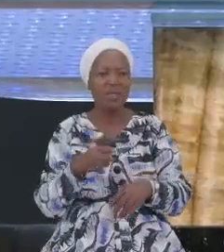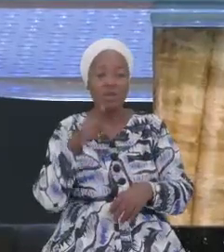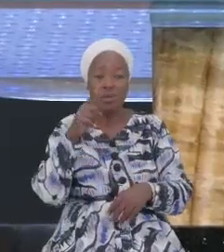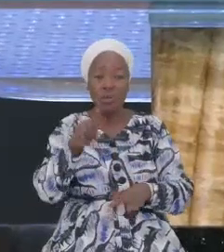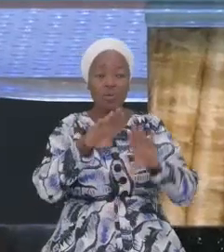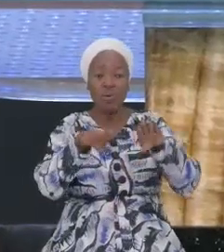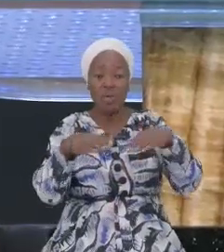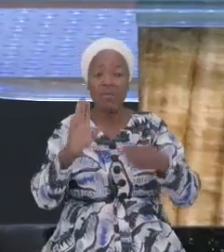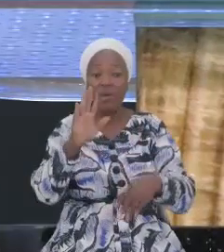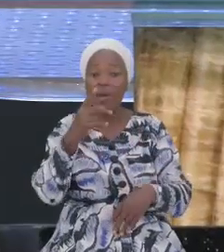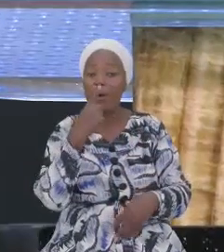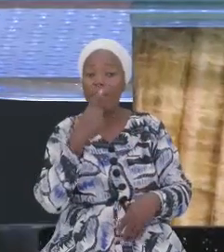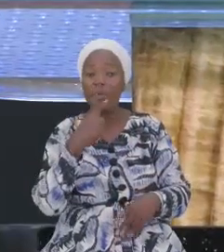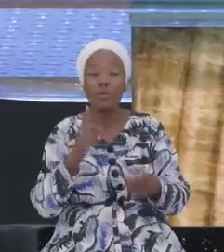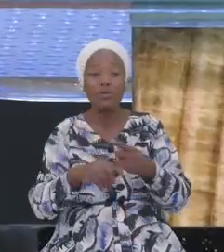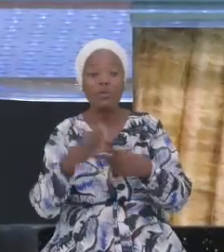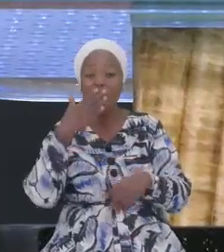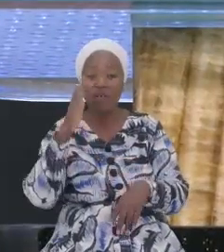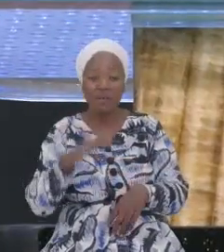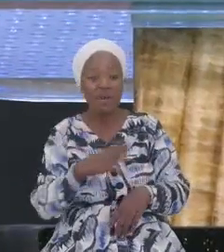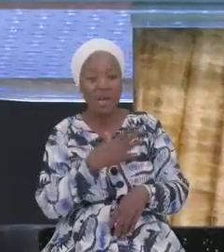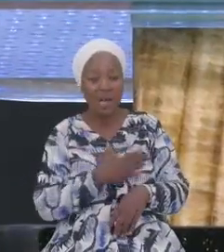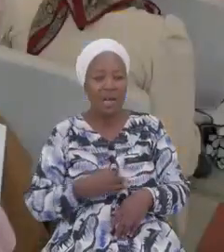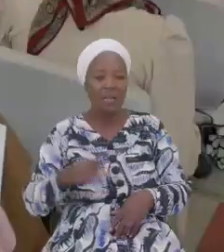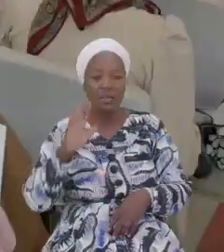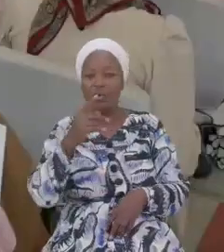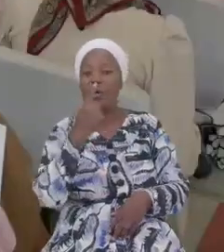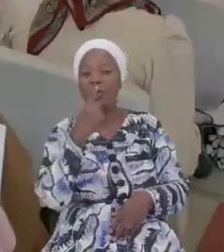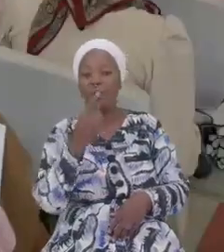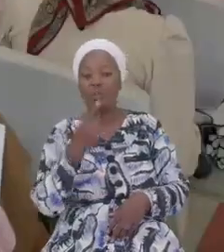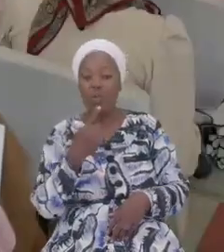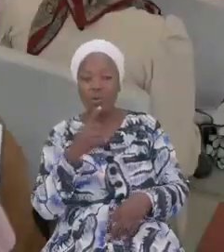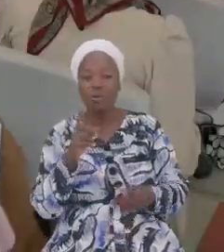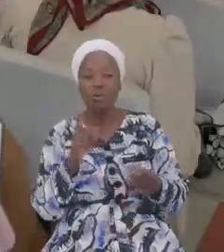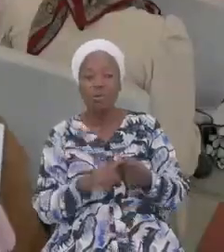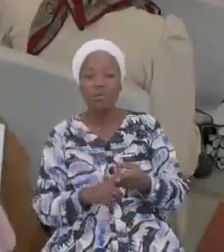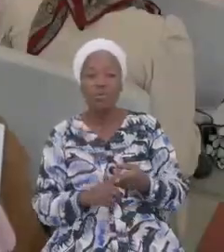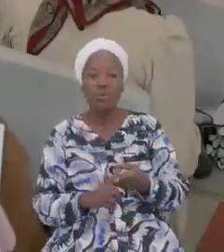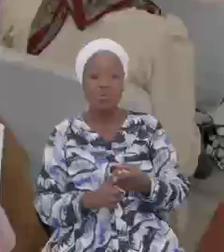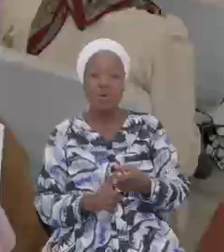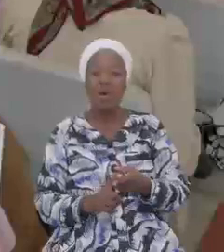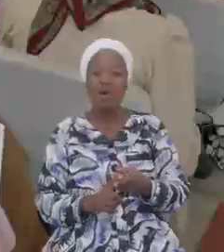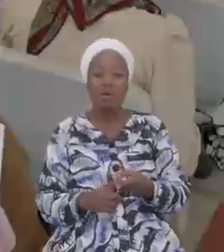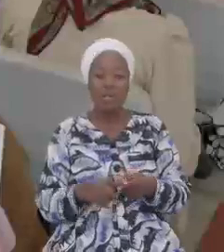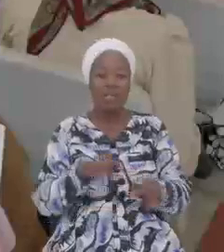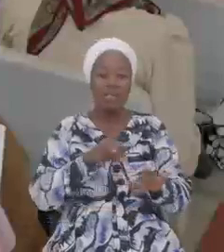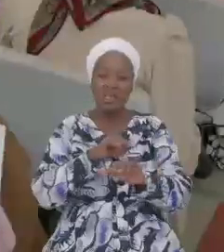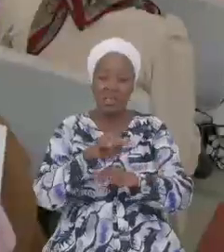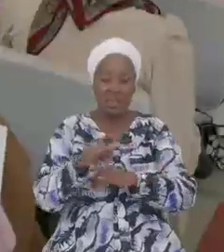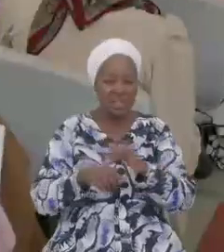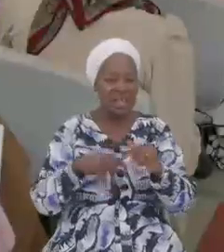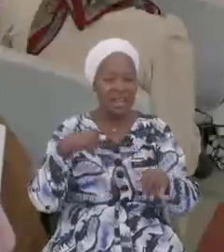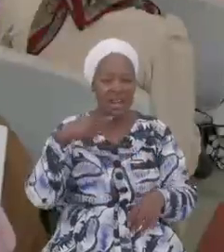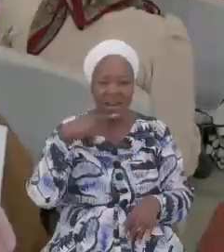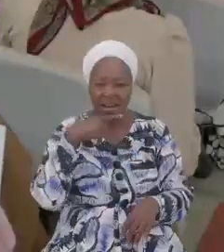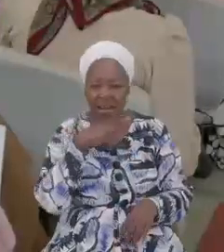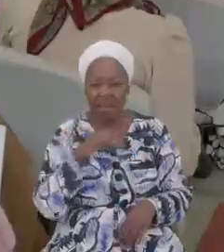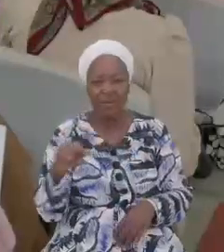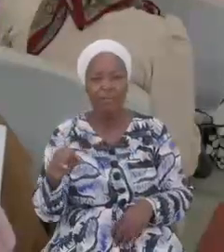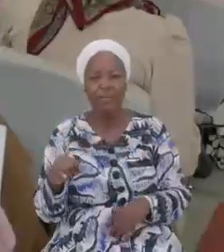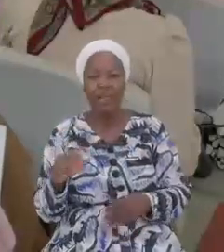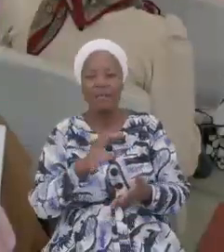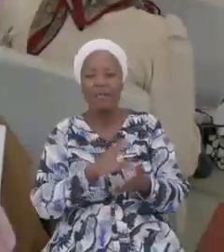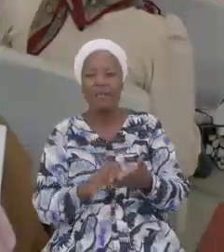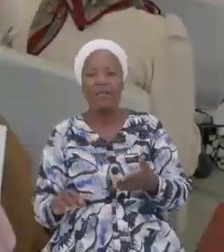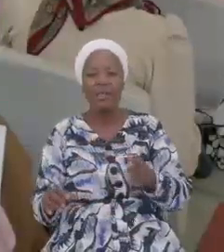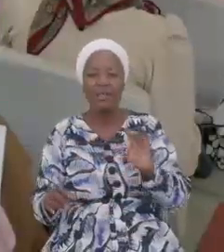givest thy mouth to evil, and thy tongue frameth deceit. siege lying. In verse 20,